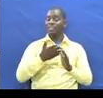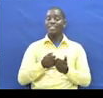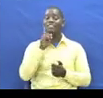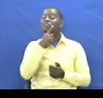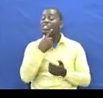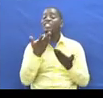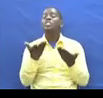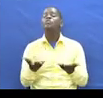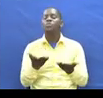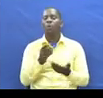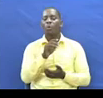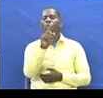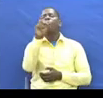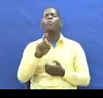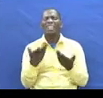What about the first one? Solution here.